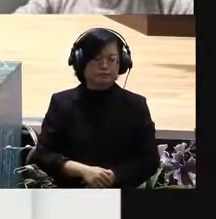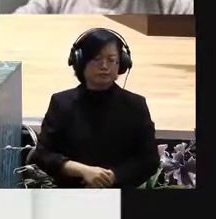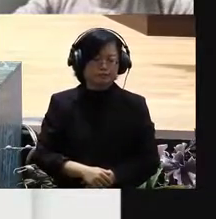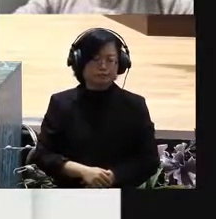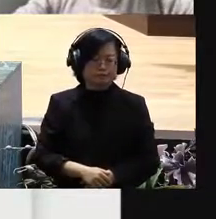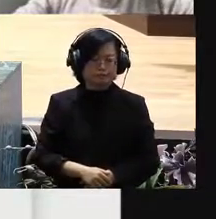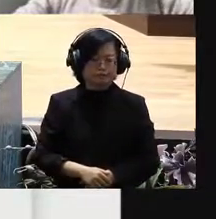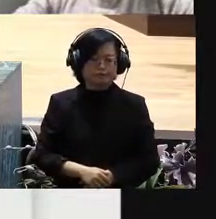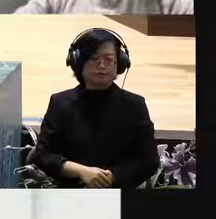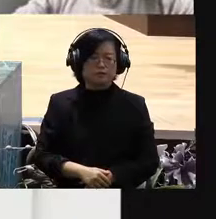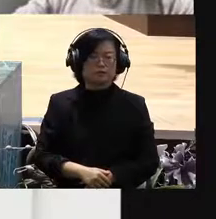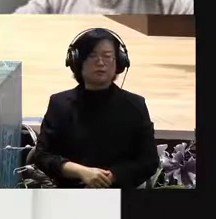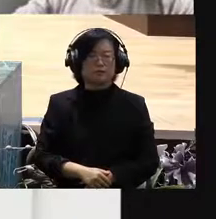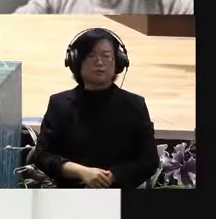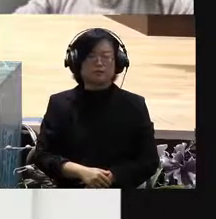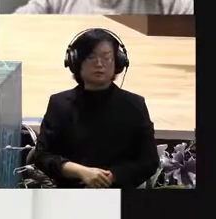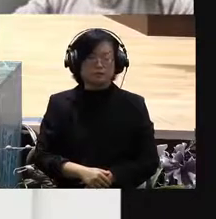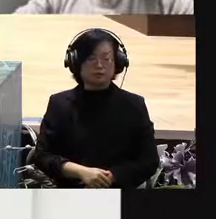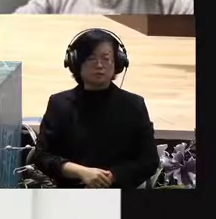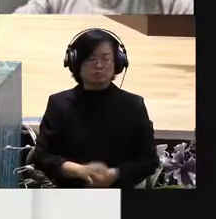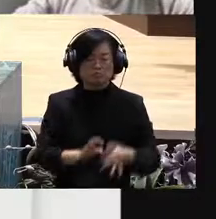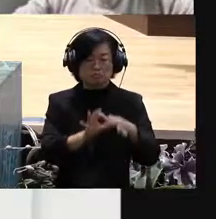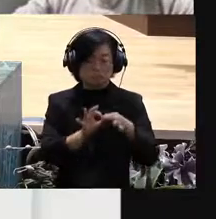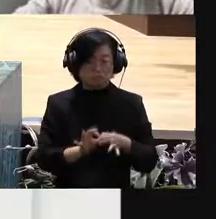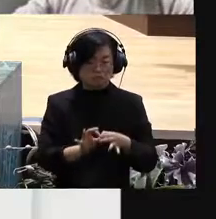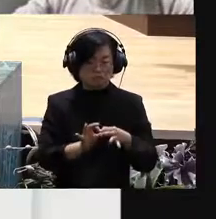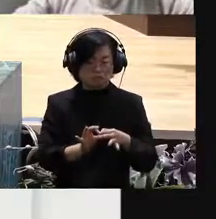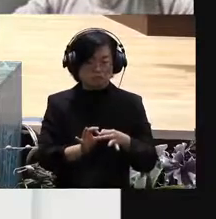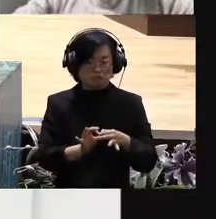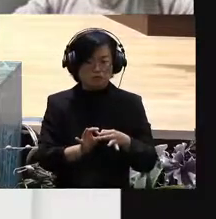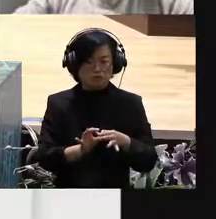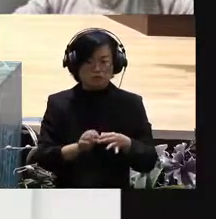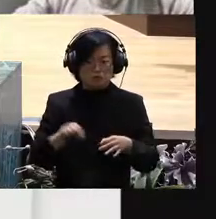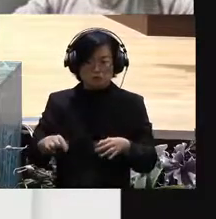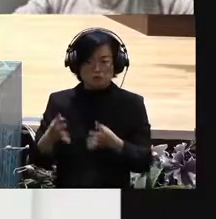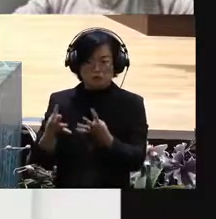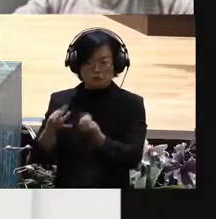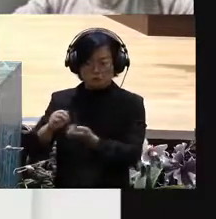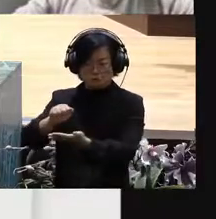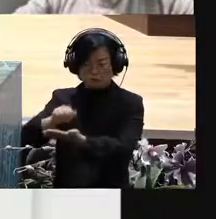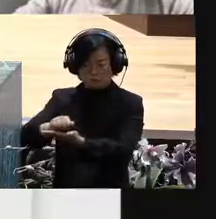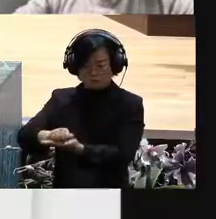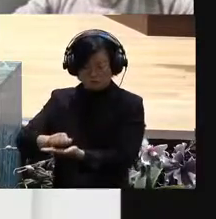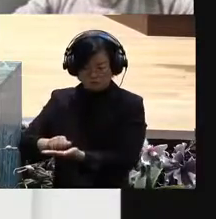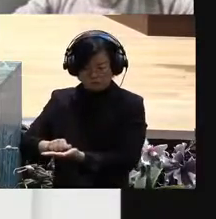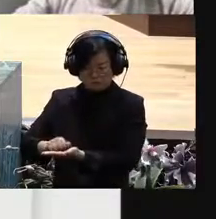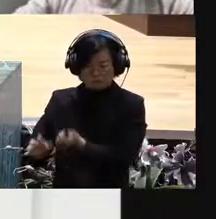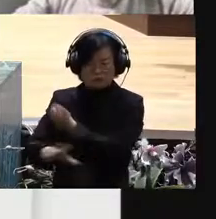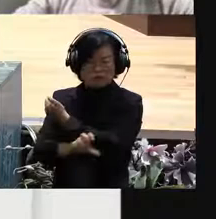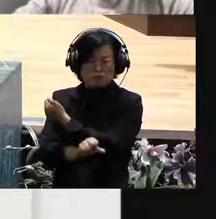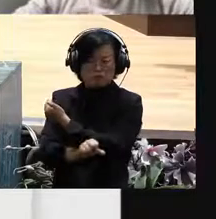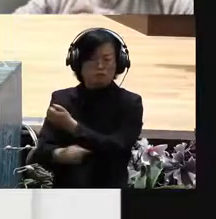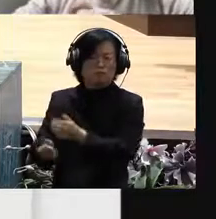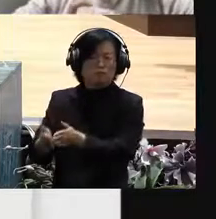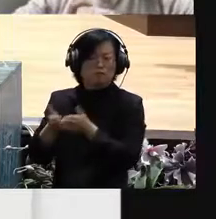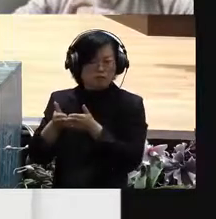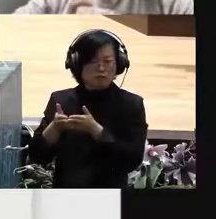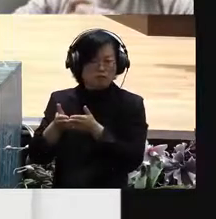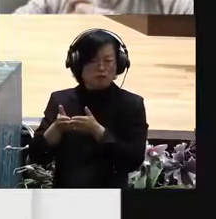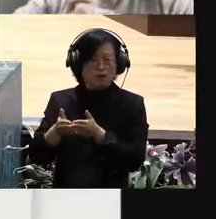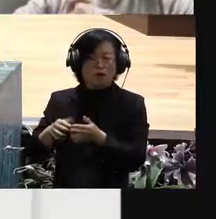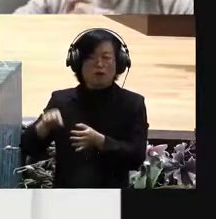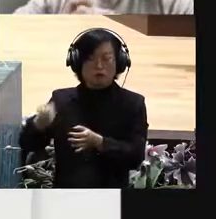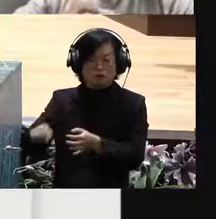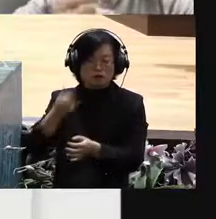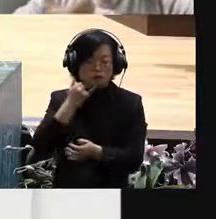data, especially in relation to the government, in a very simple, plain, and understandable language. It covers how